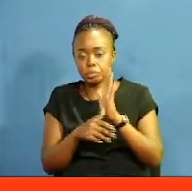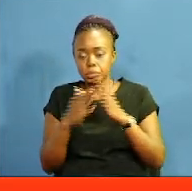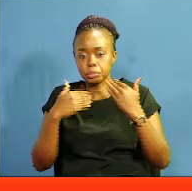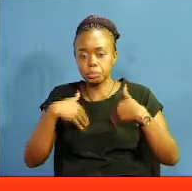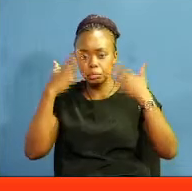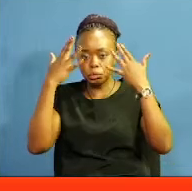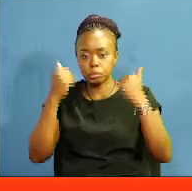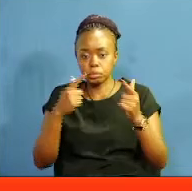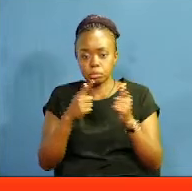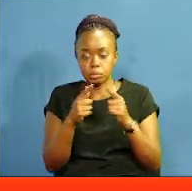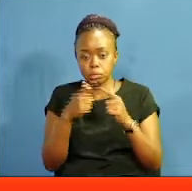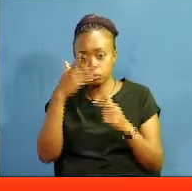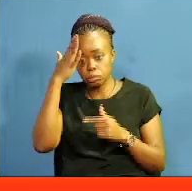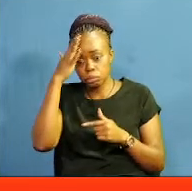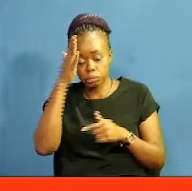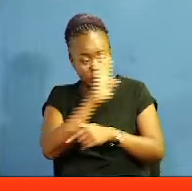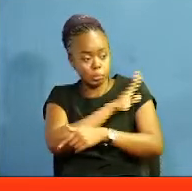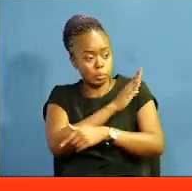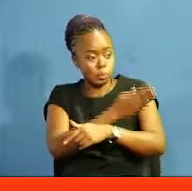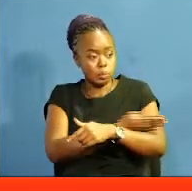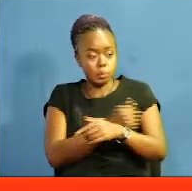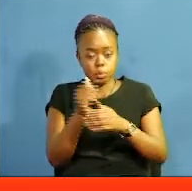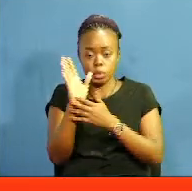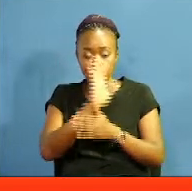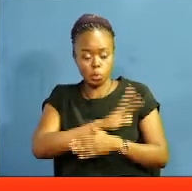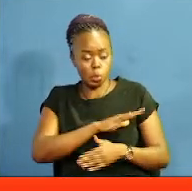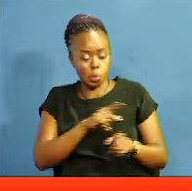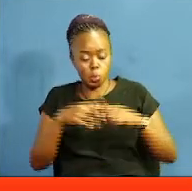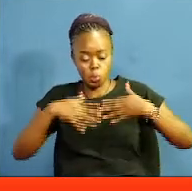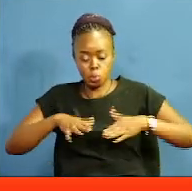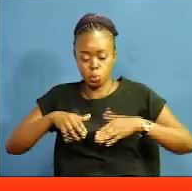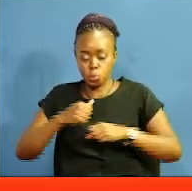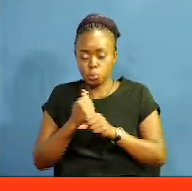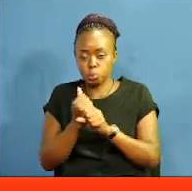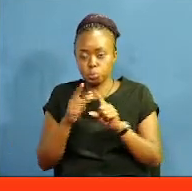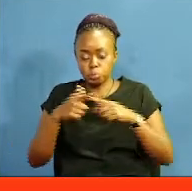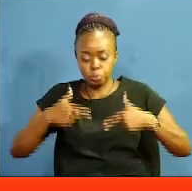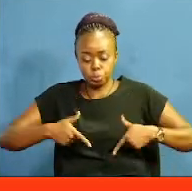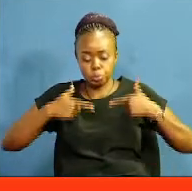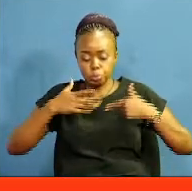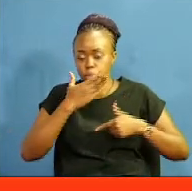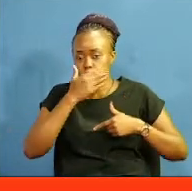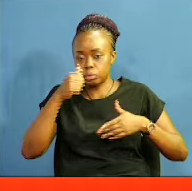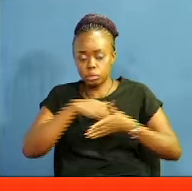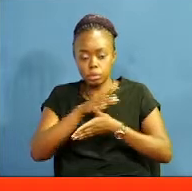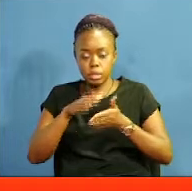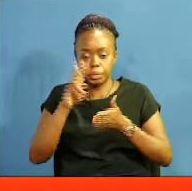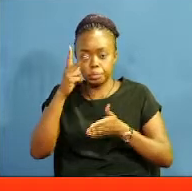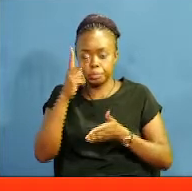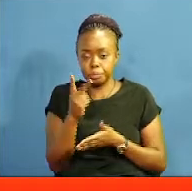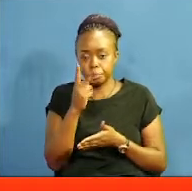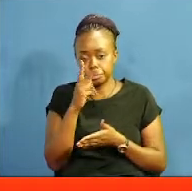are having right now, yes. to, you know, to empower women, to empower the youth, and to make generally lives better for the whole Kenya,